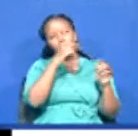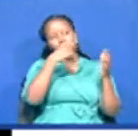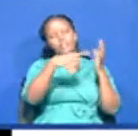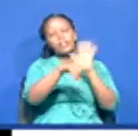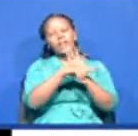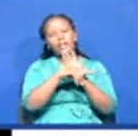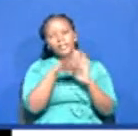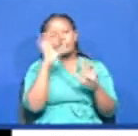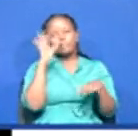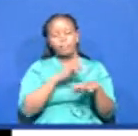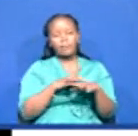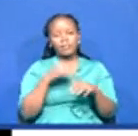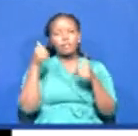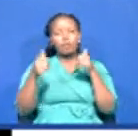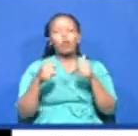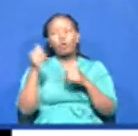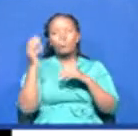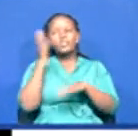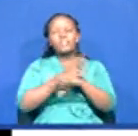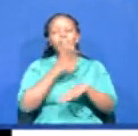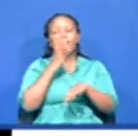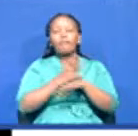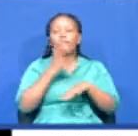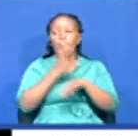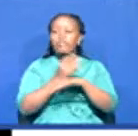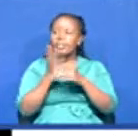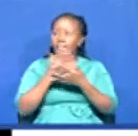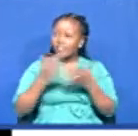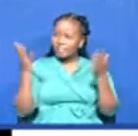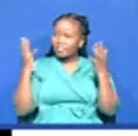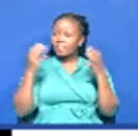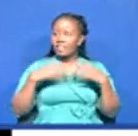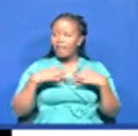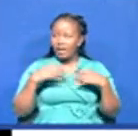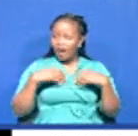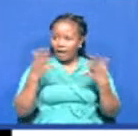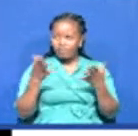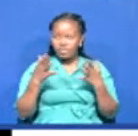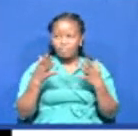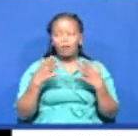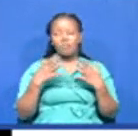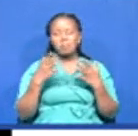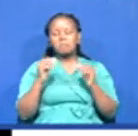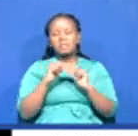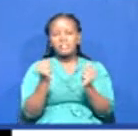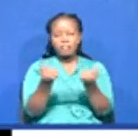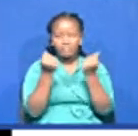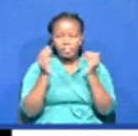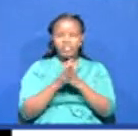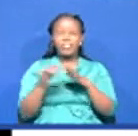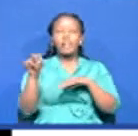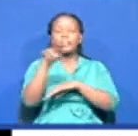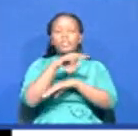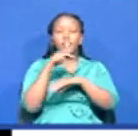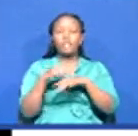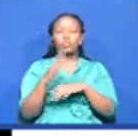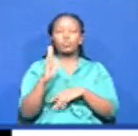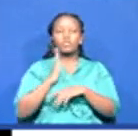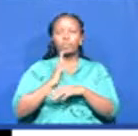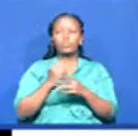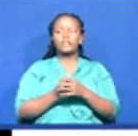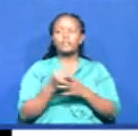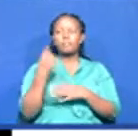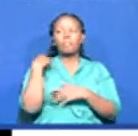that the counterfeit goods have on our health, safety, and to national security. The recent COVID-19